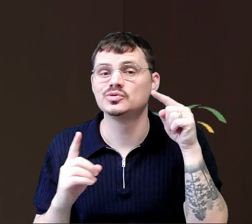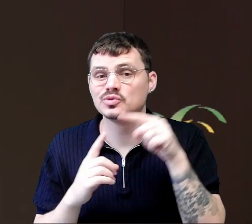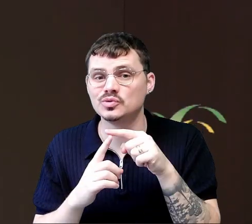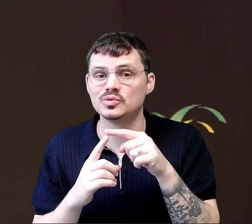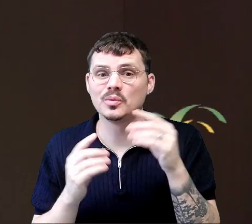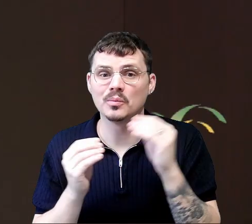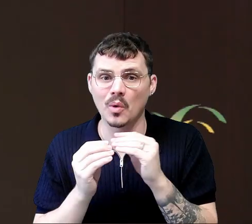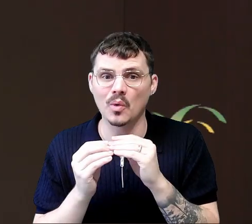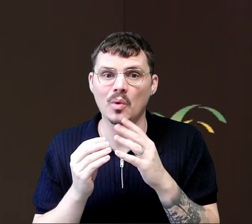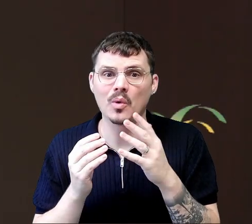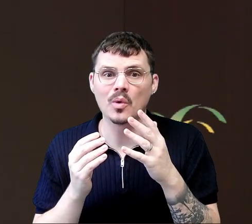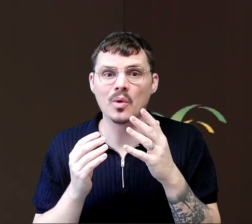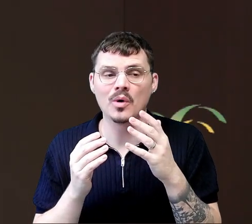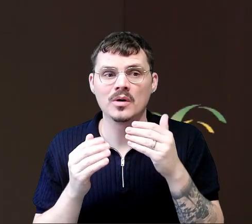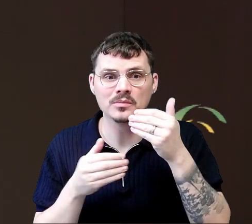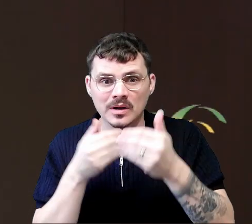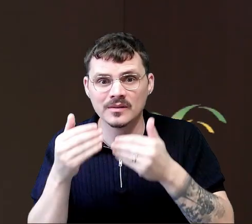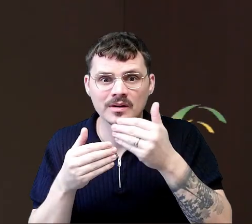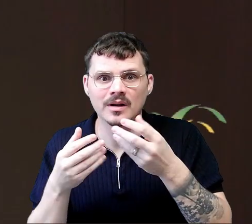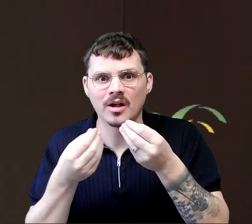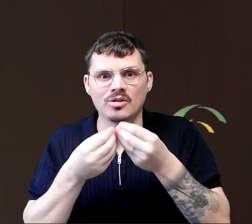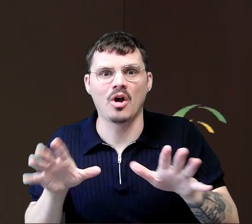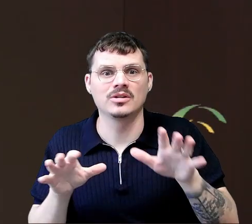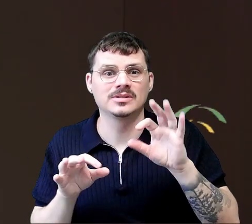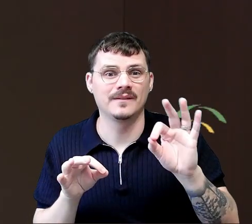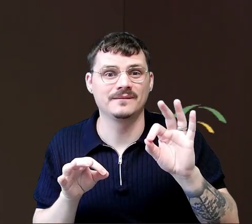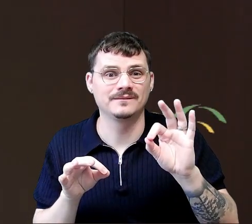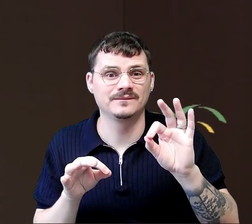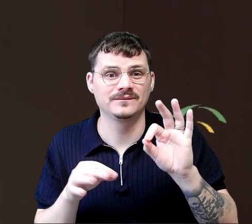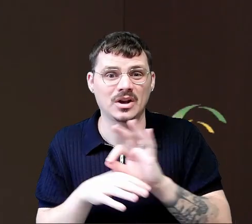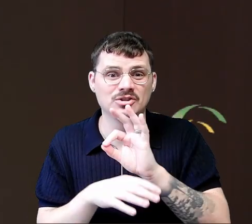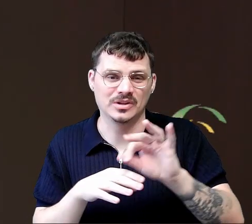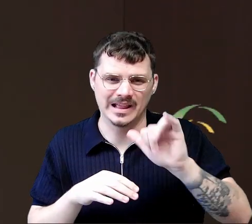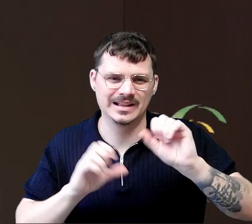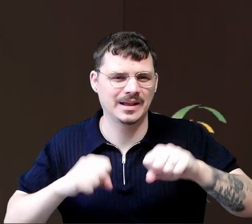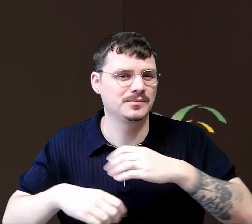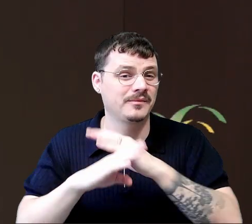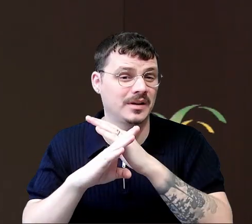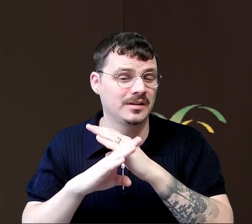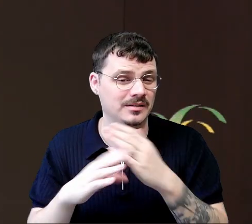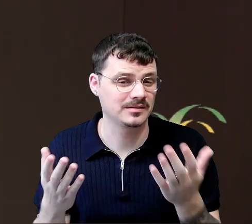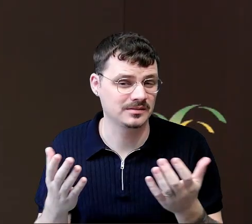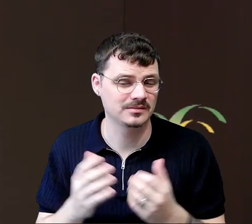progressive, preventable loss of function and health.